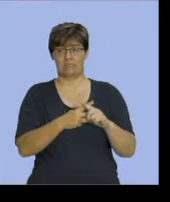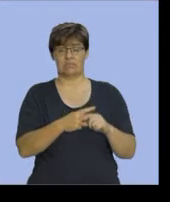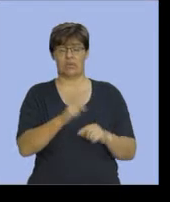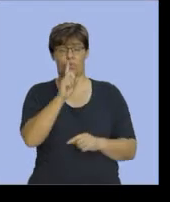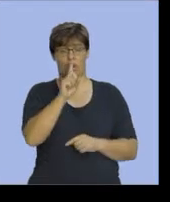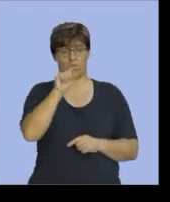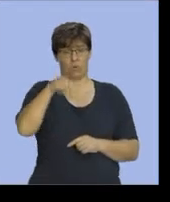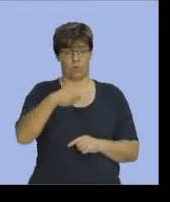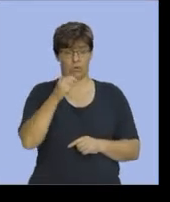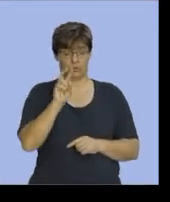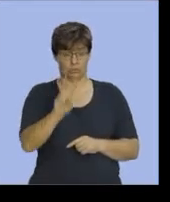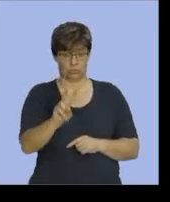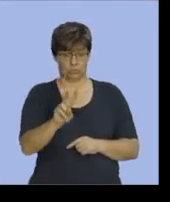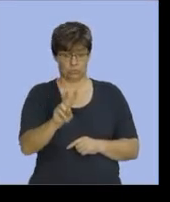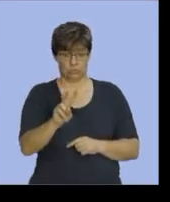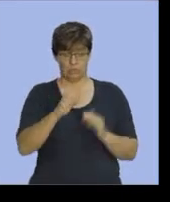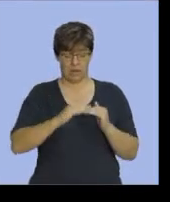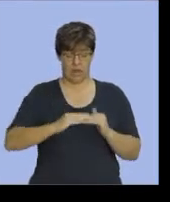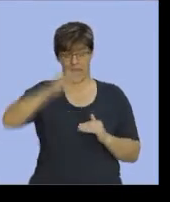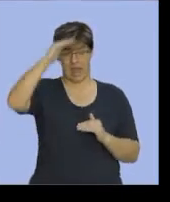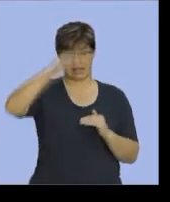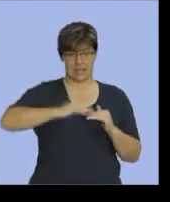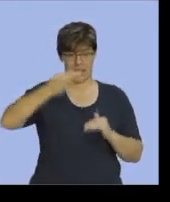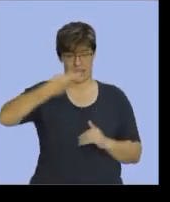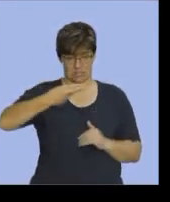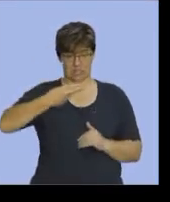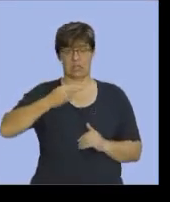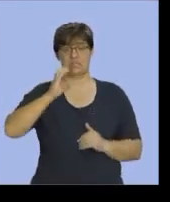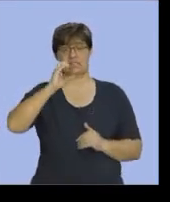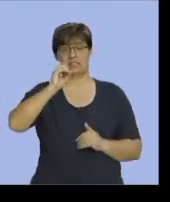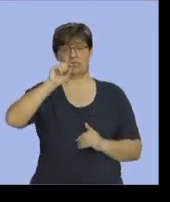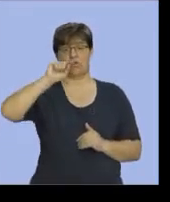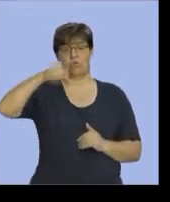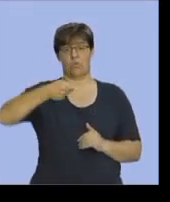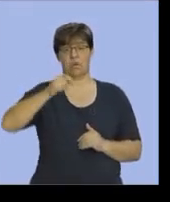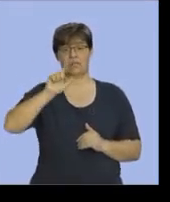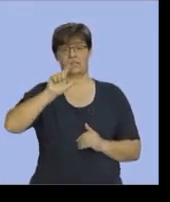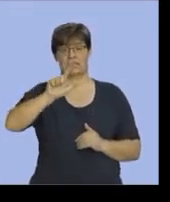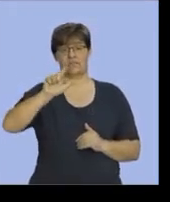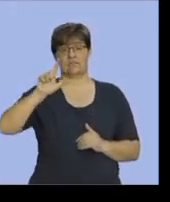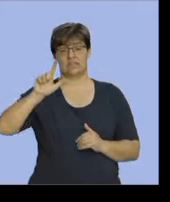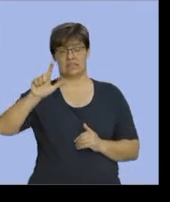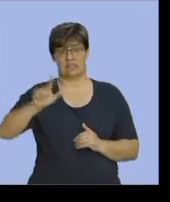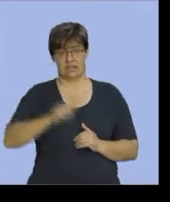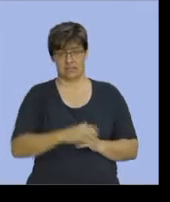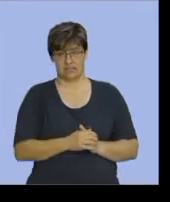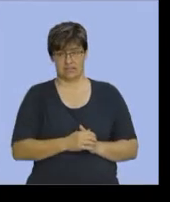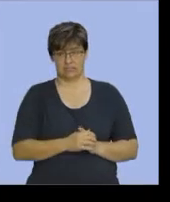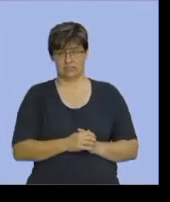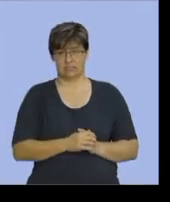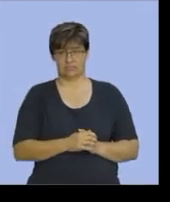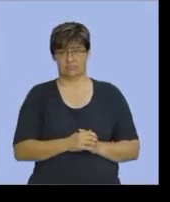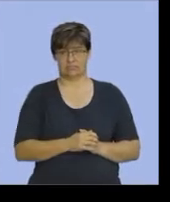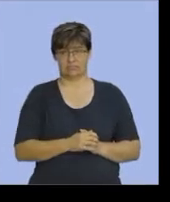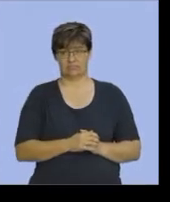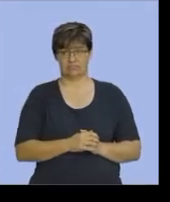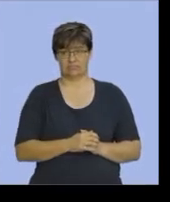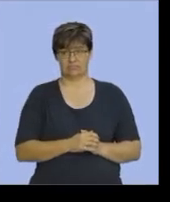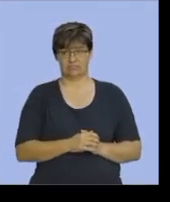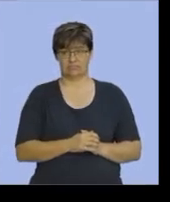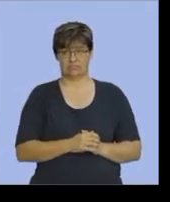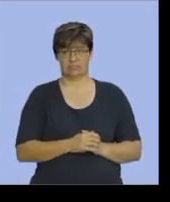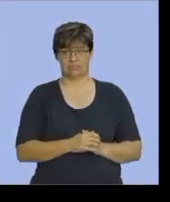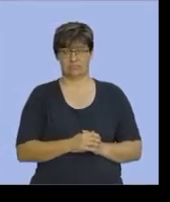multiplied by 1,2, and that will give me the height, which is 0,77, right?